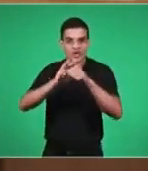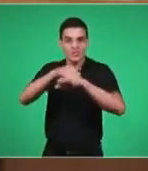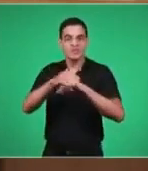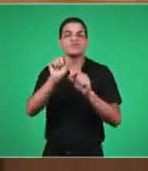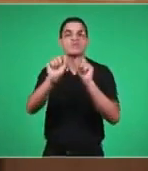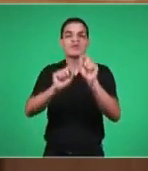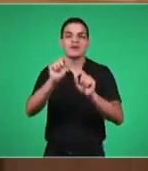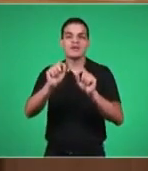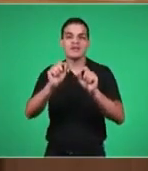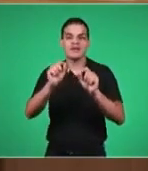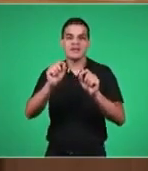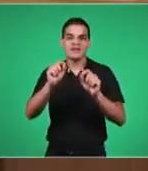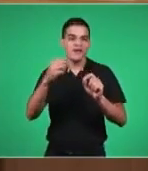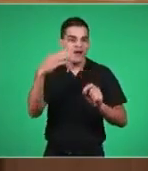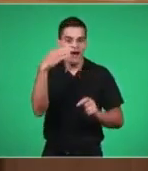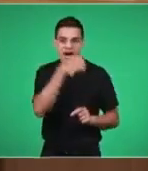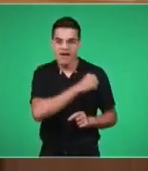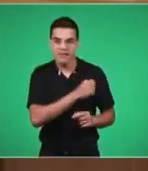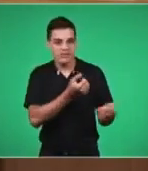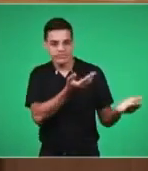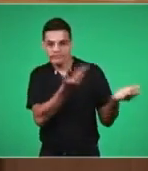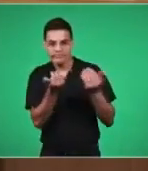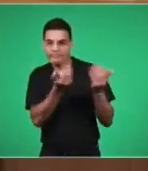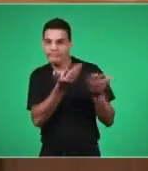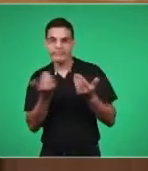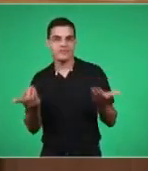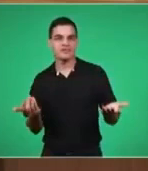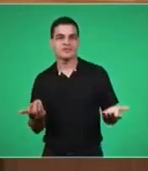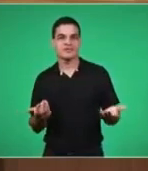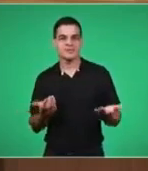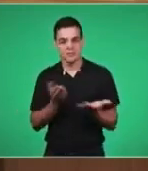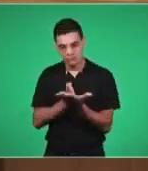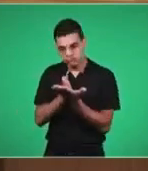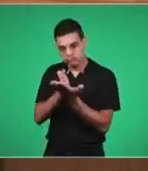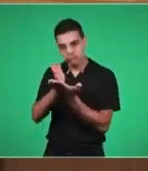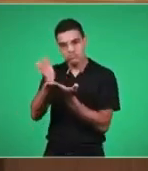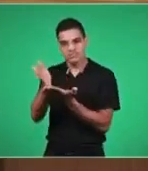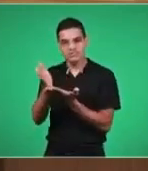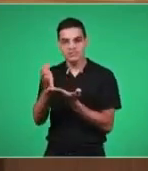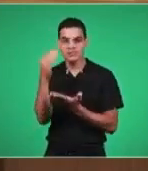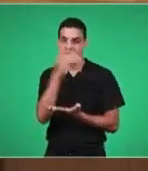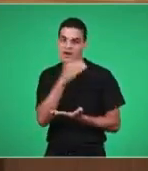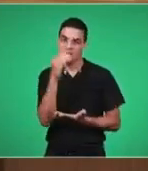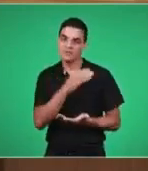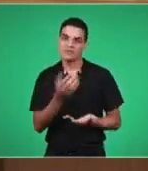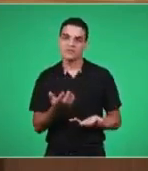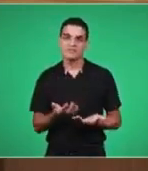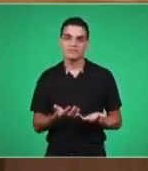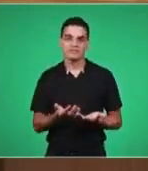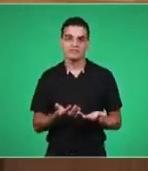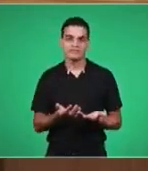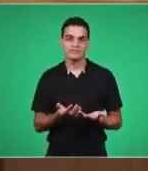So tonight, the suggestion for the message is, come quickly. We are.